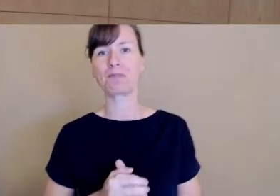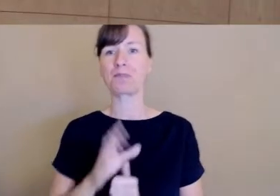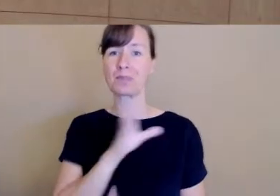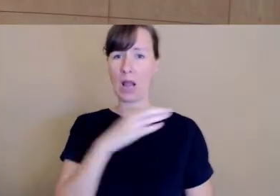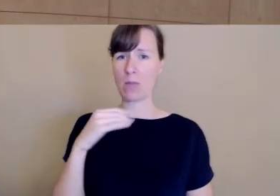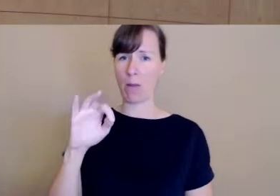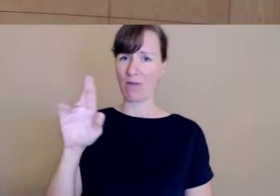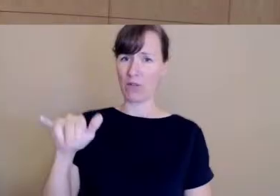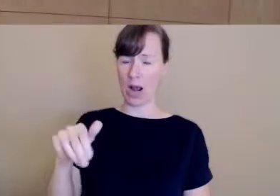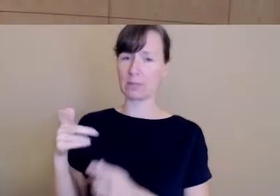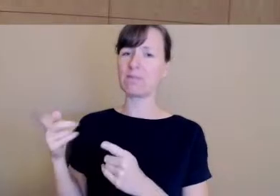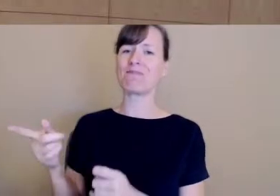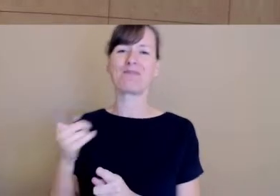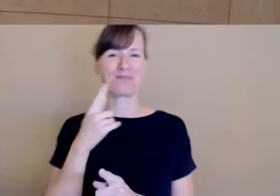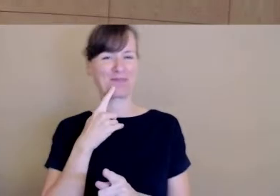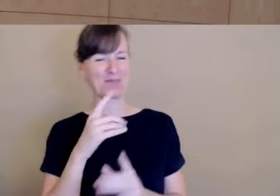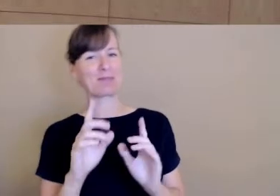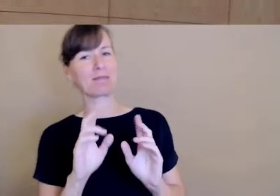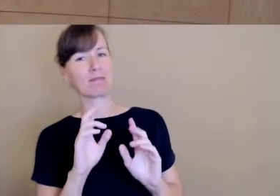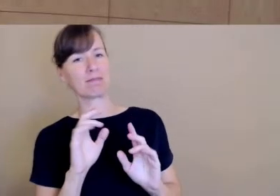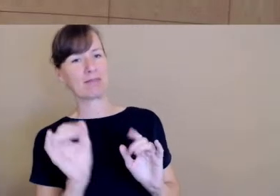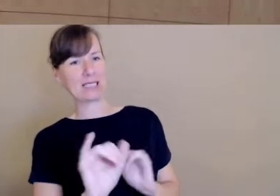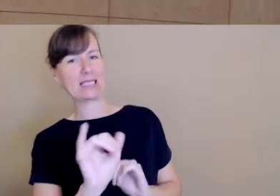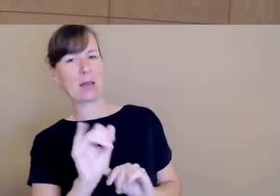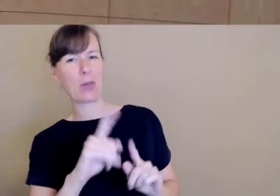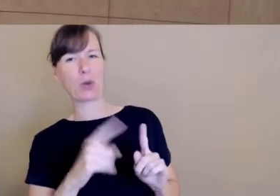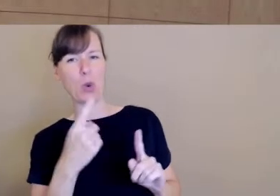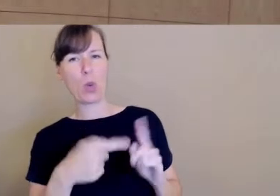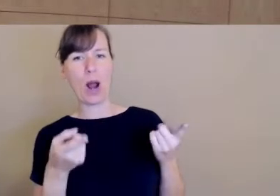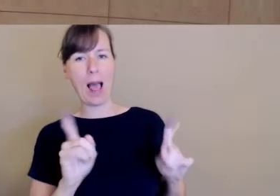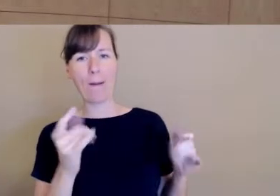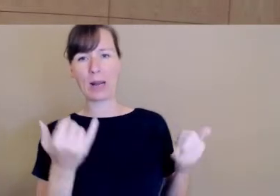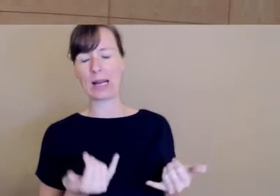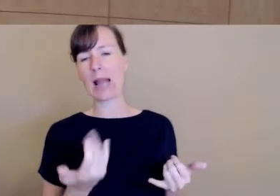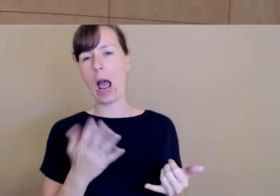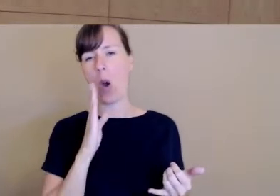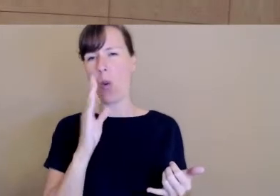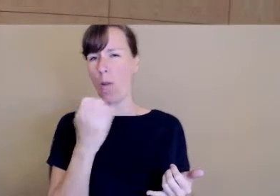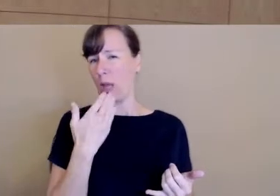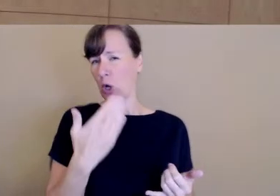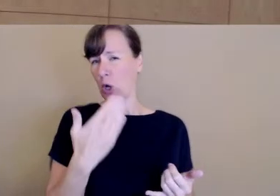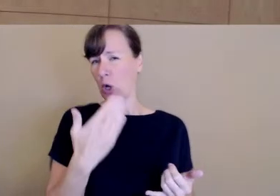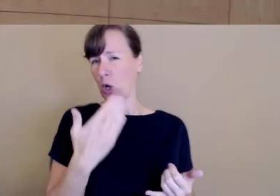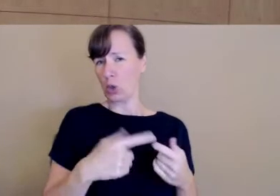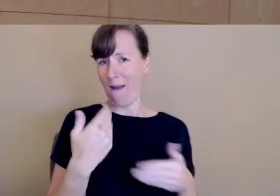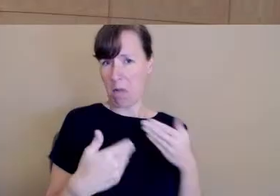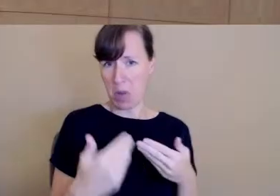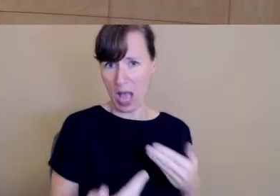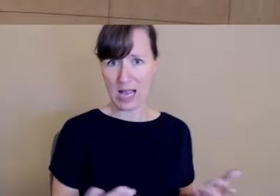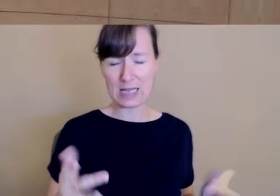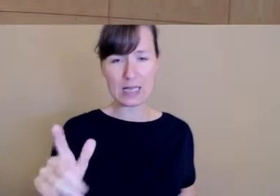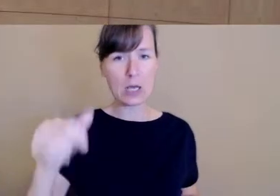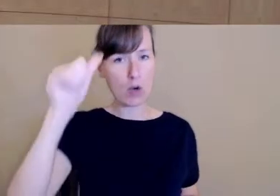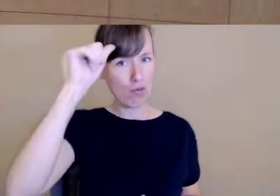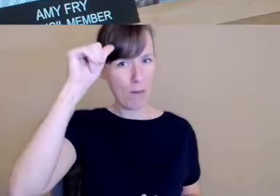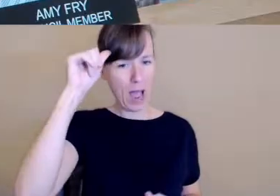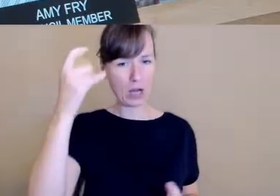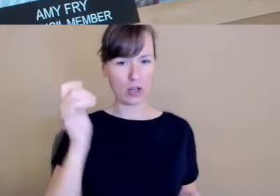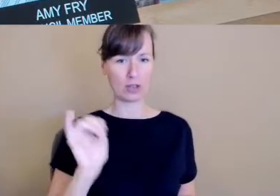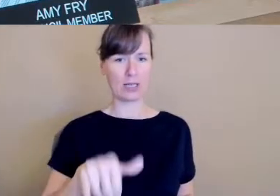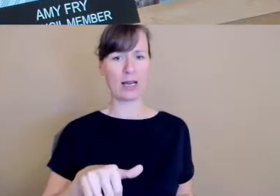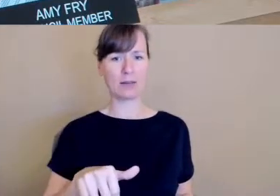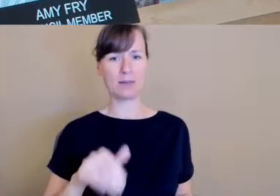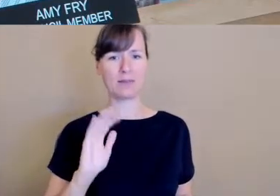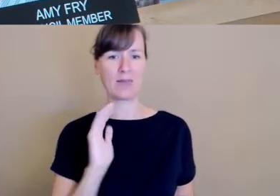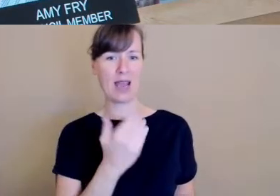it would be good for us to have some sort of process, because just as a reminder, in defense of